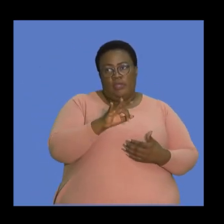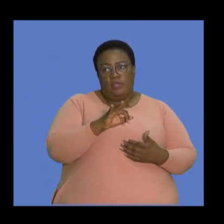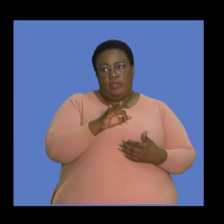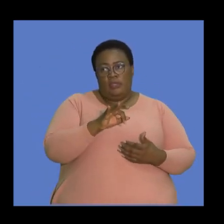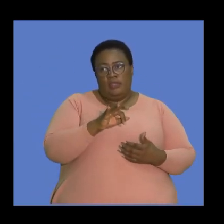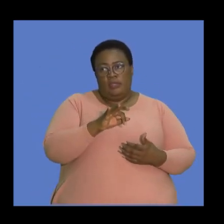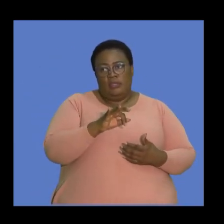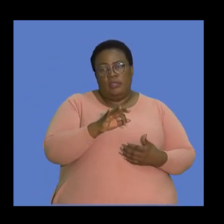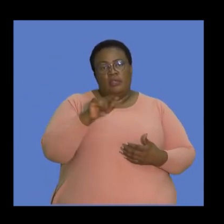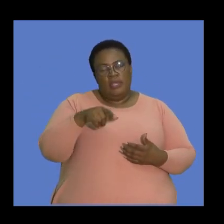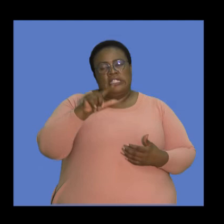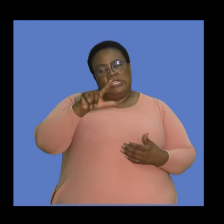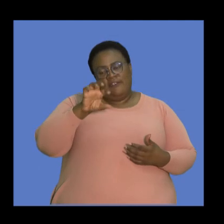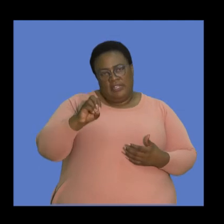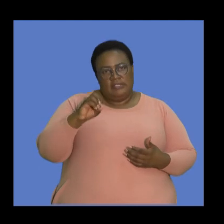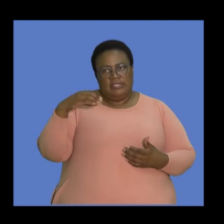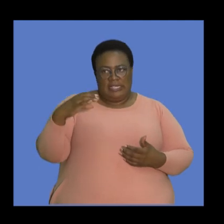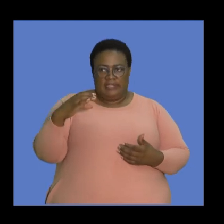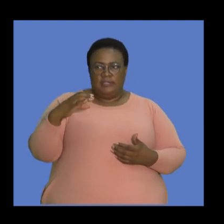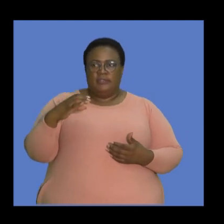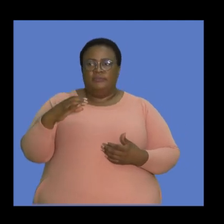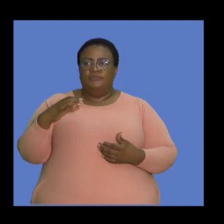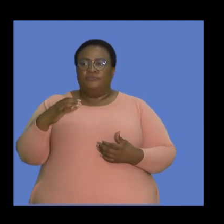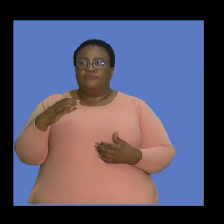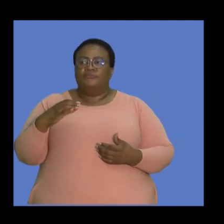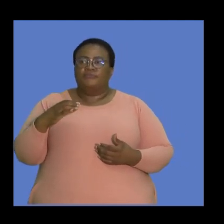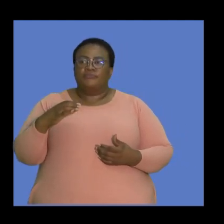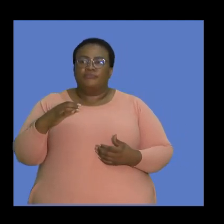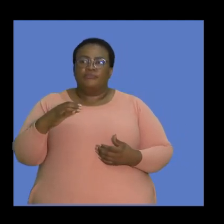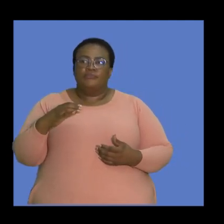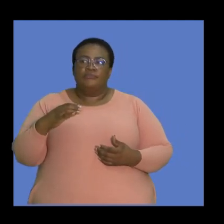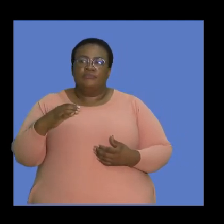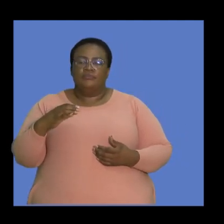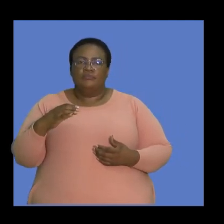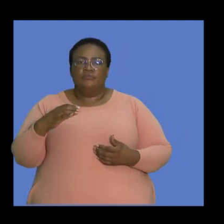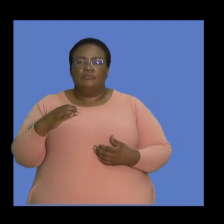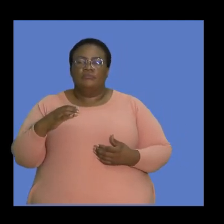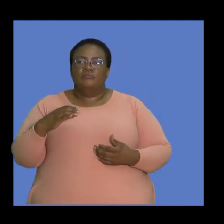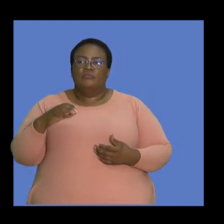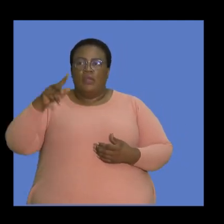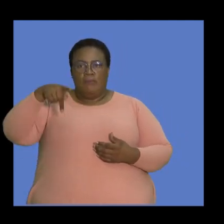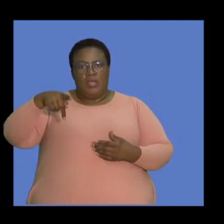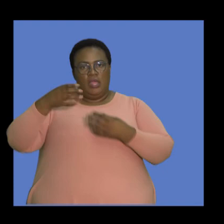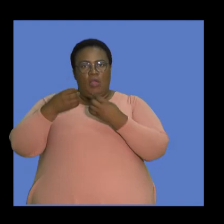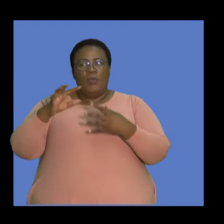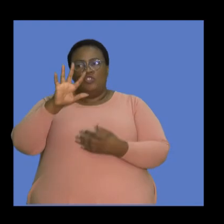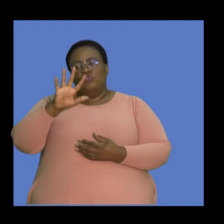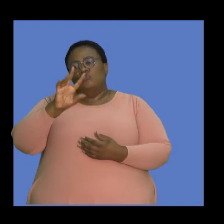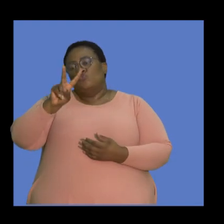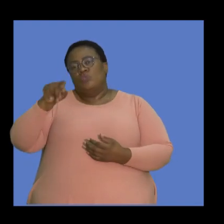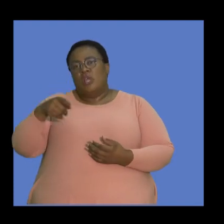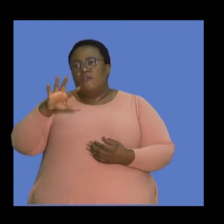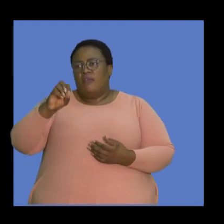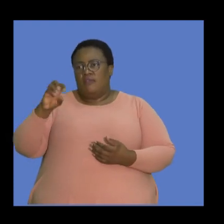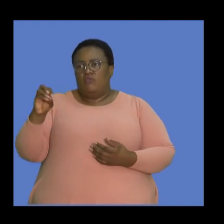5,873 and 70 cents. My principal amount is